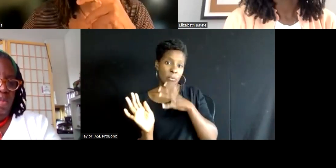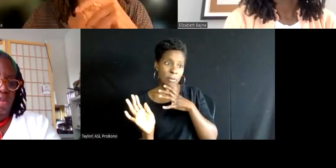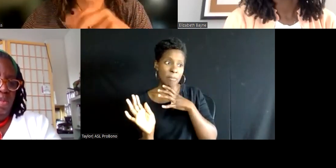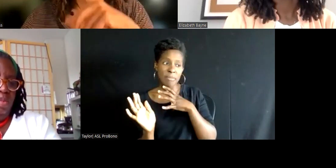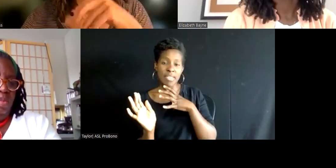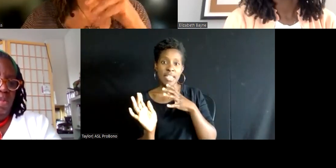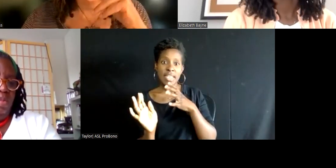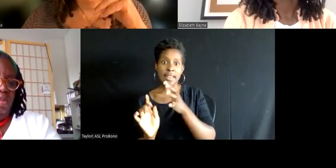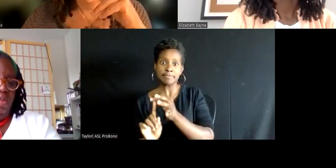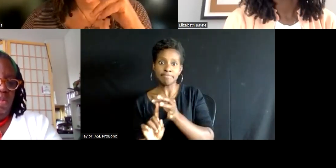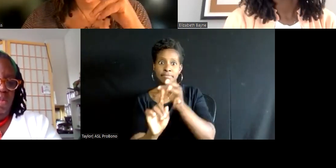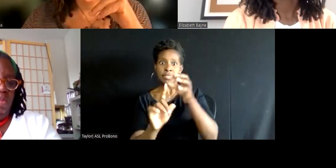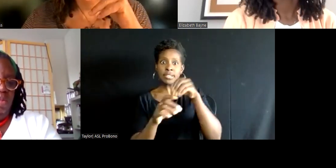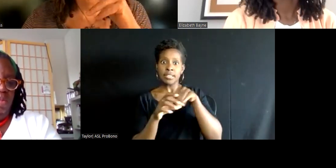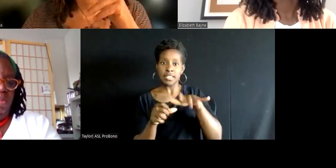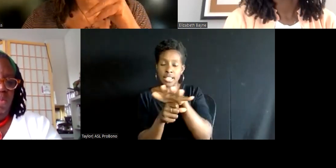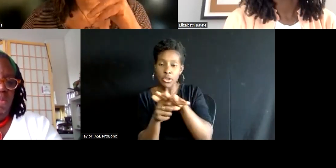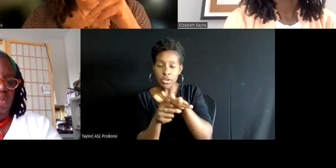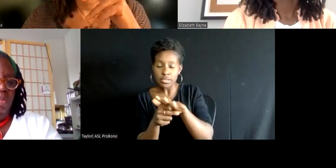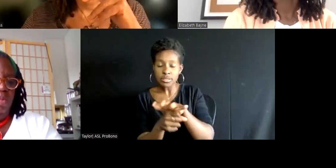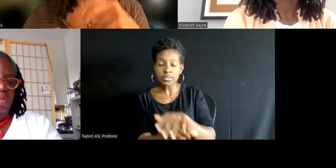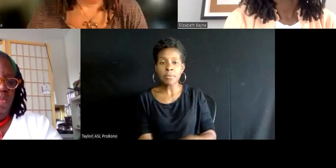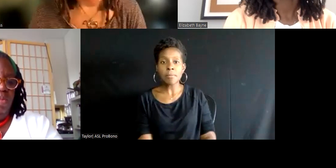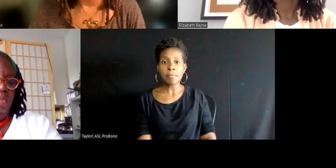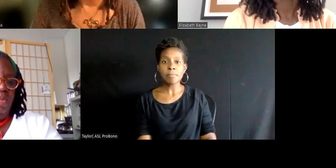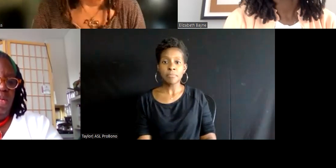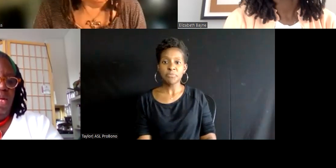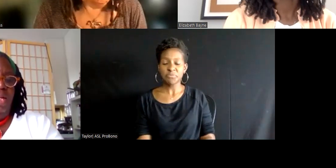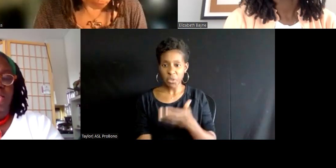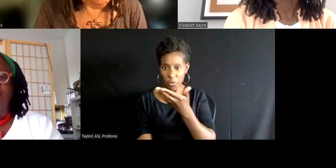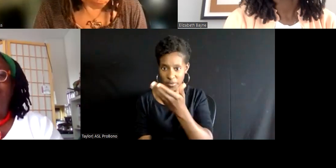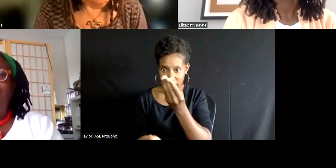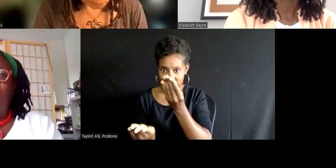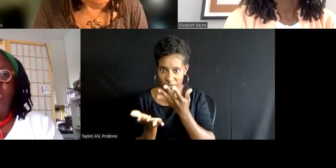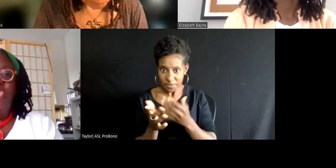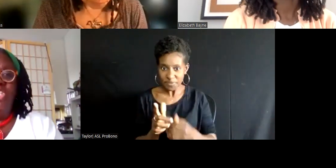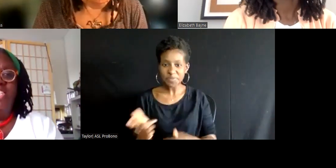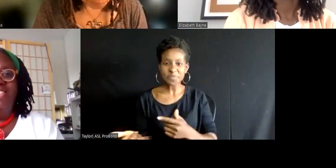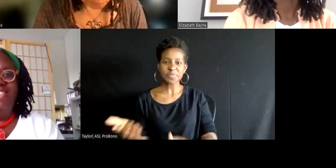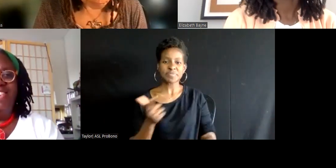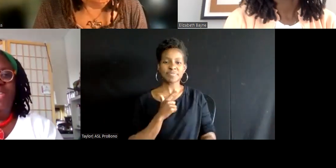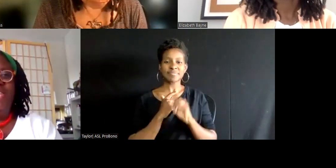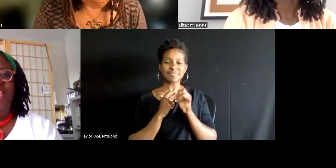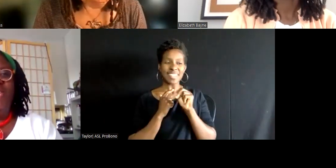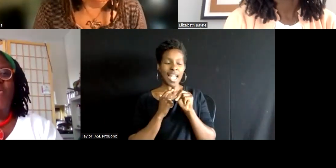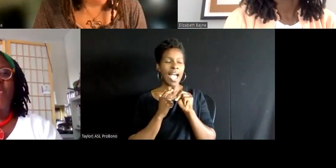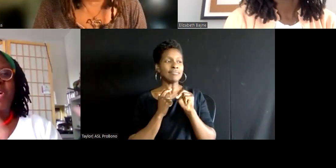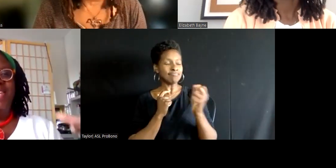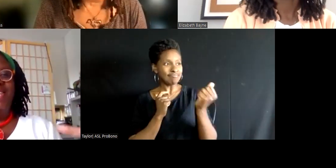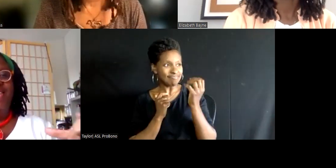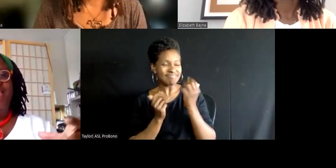out in these areas? I'll turn it over to you. That's a lot of questions